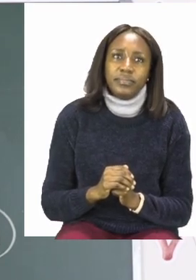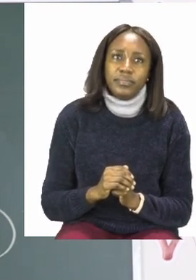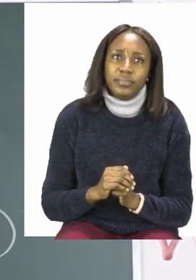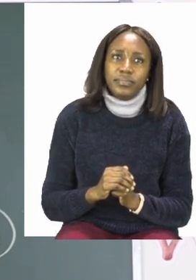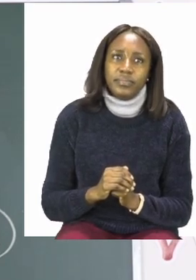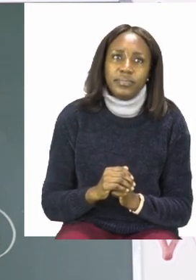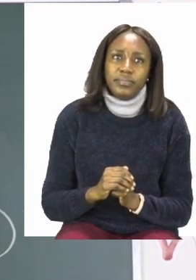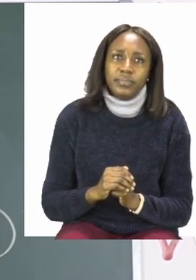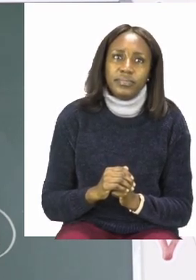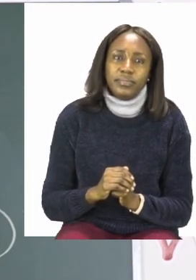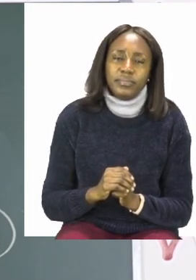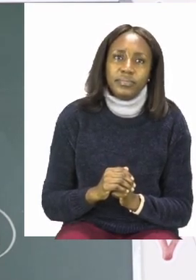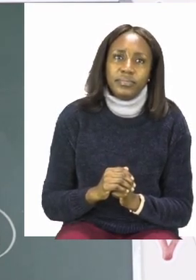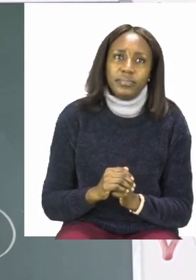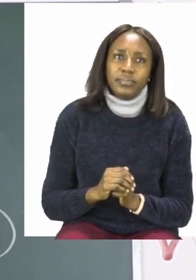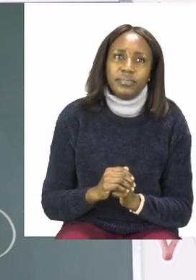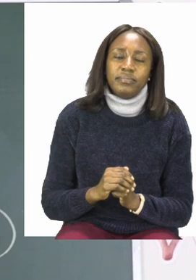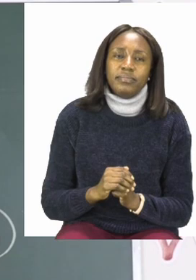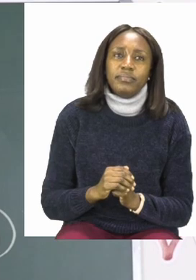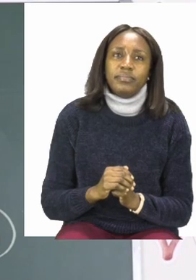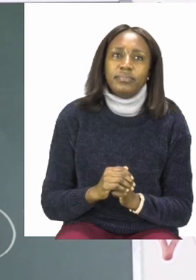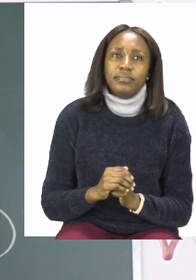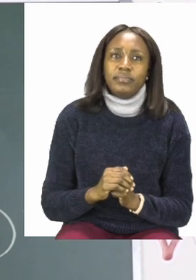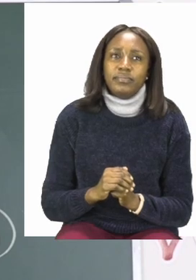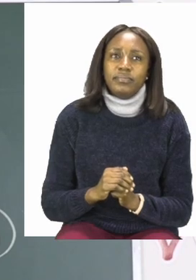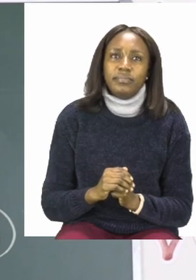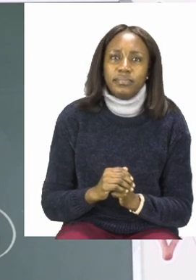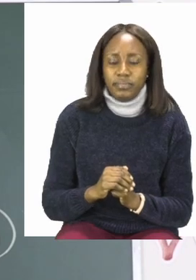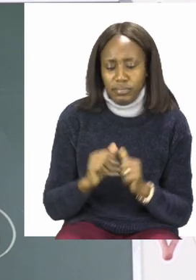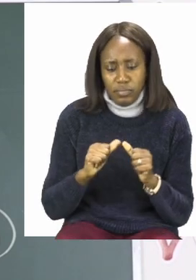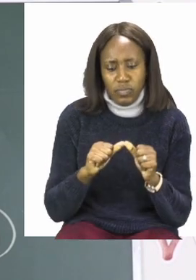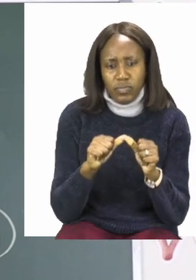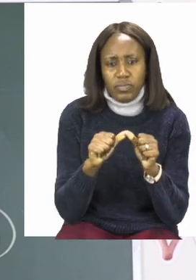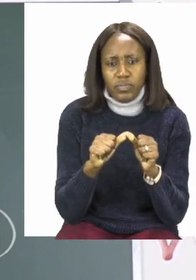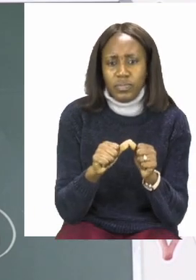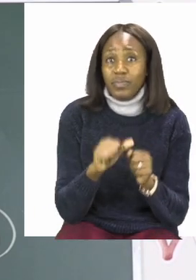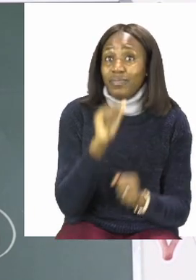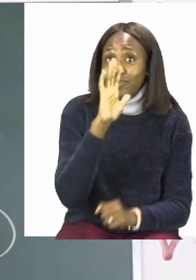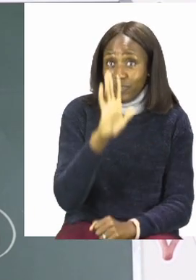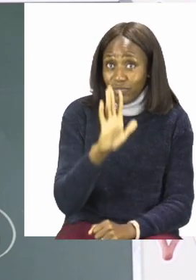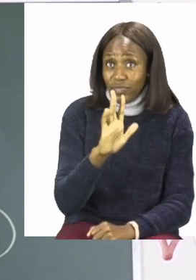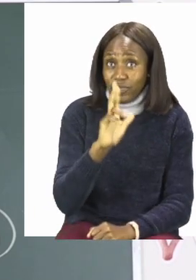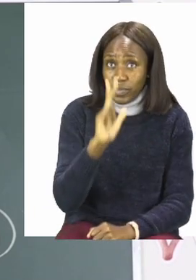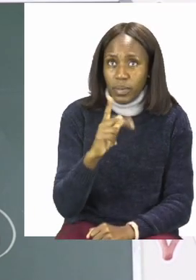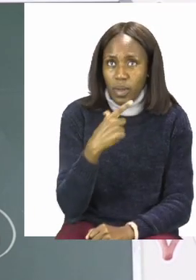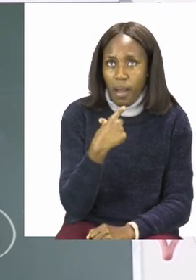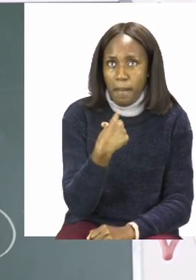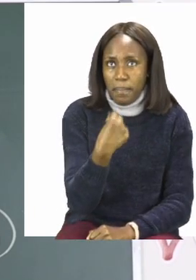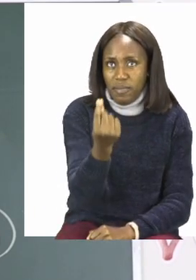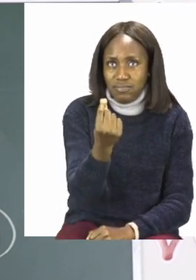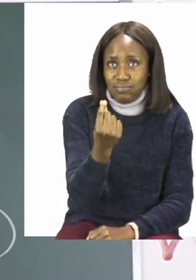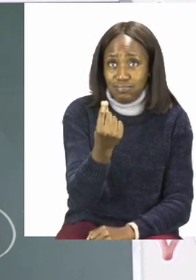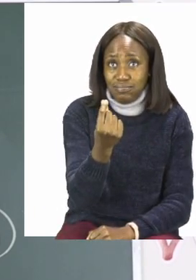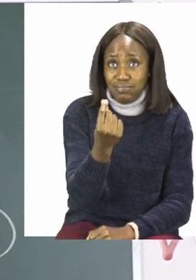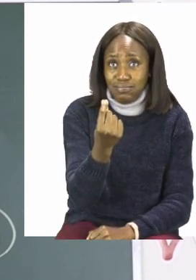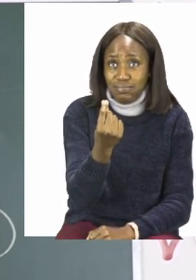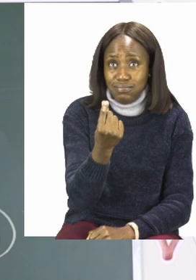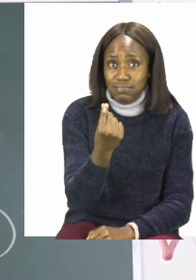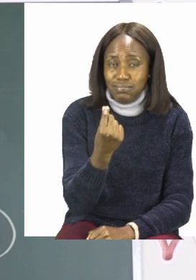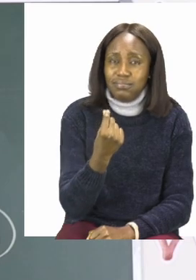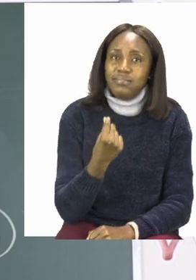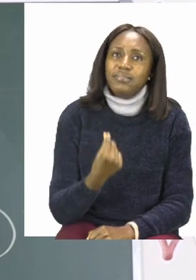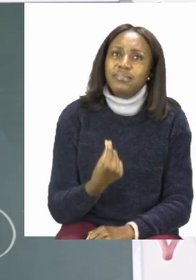box. Then the story sum says that 5 people walked away. So